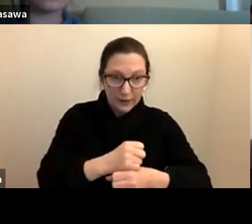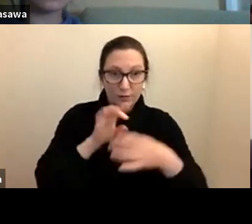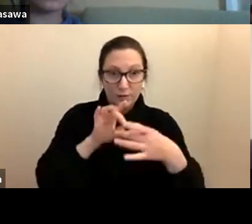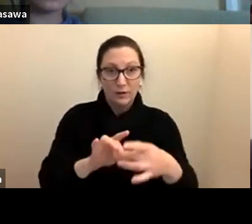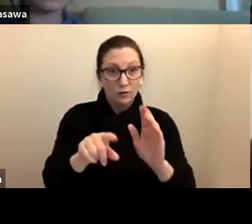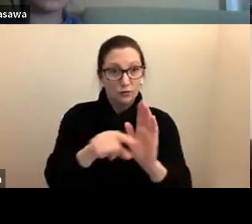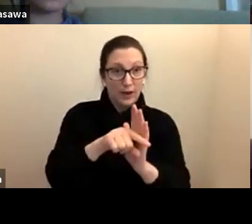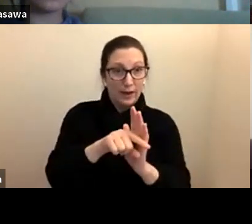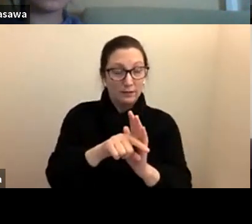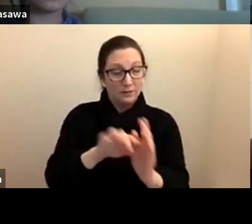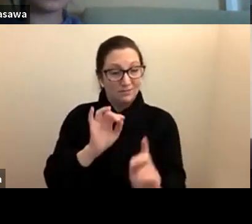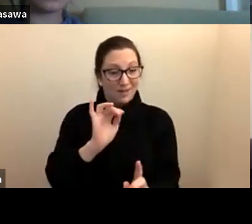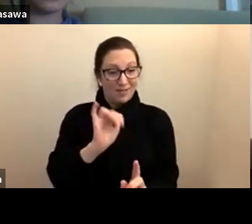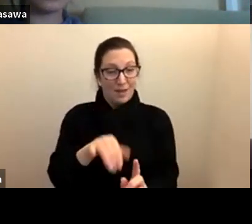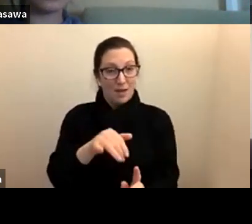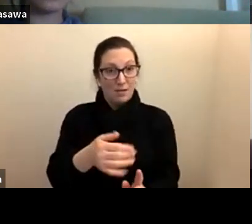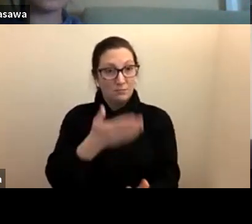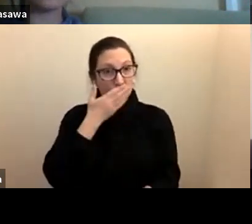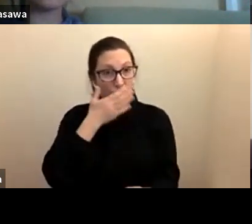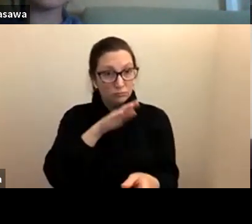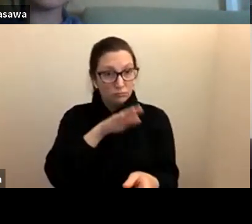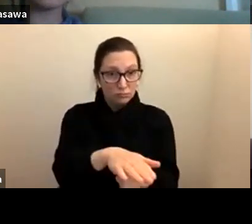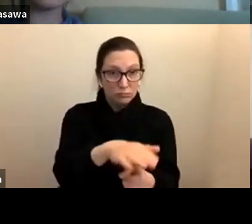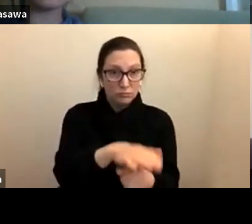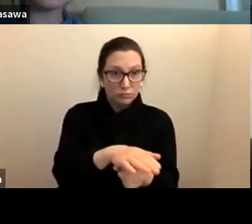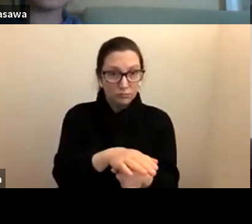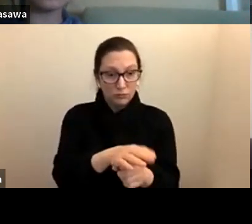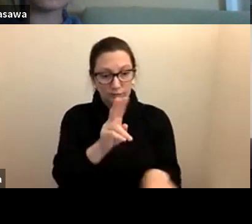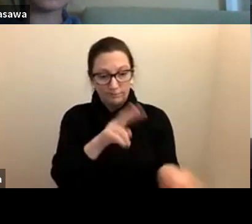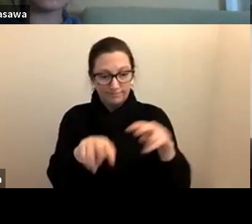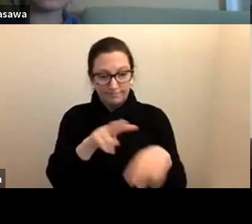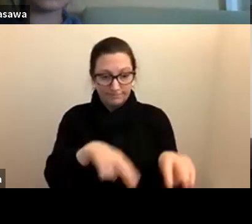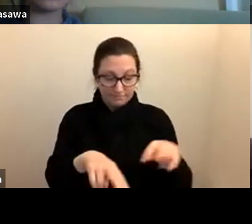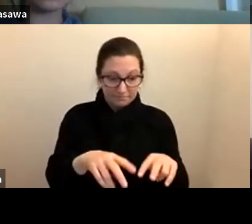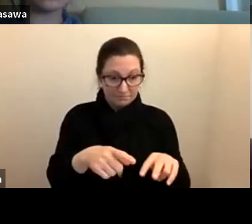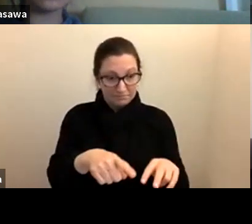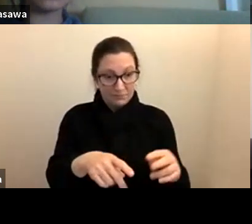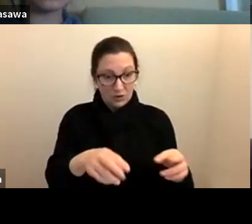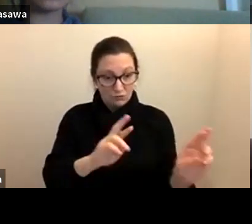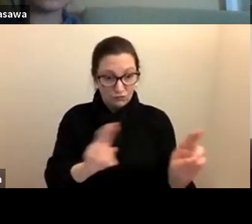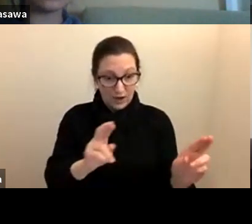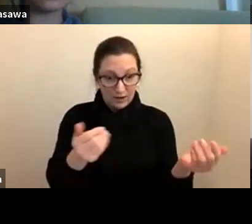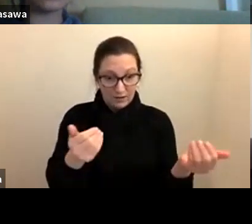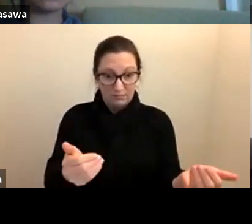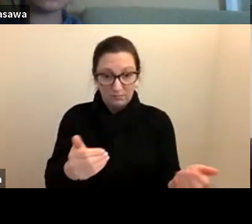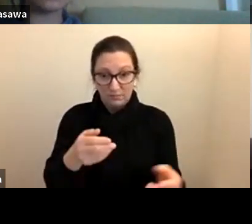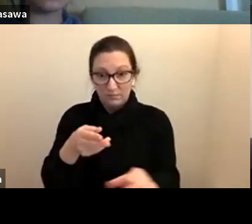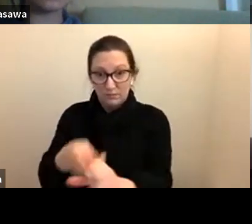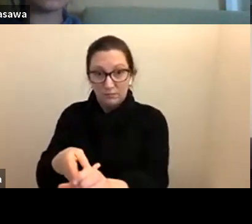is adequate to determine the readiness of the applicant pool. So I'd put that back on the